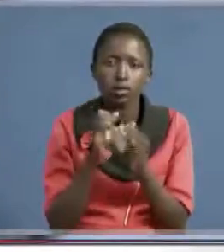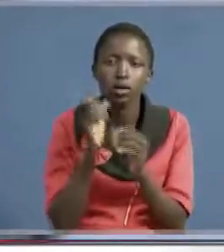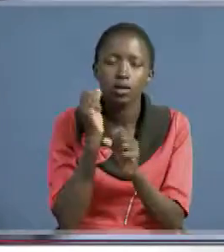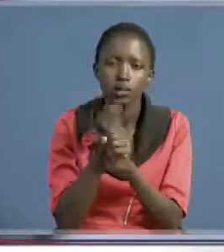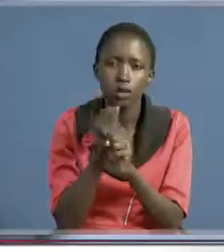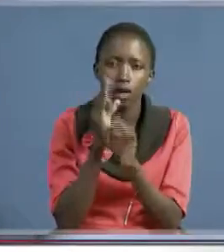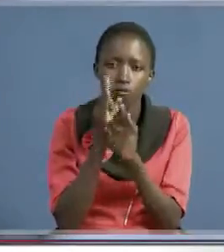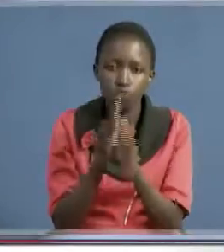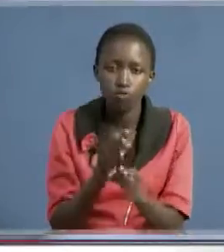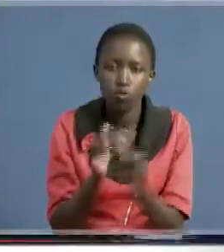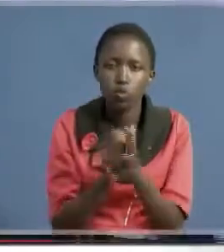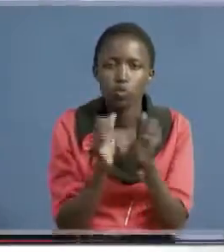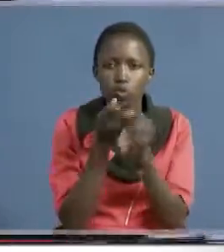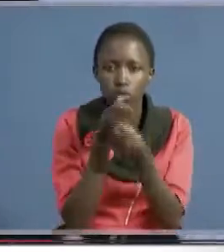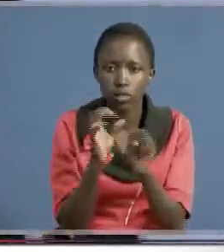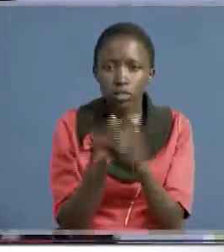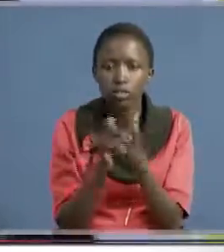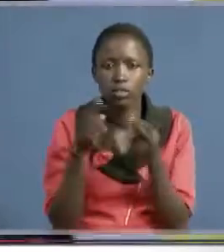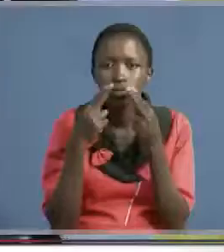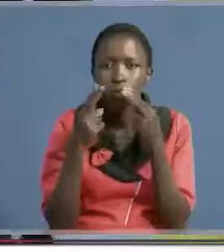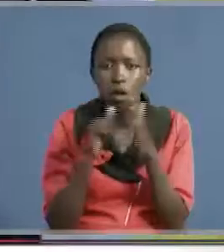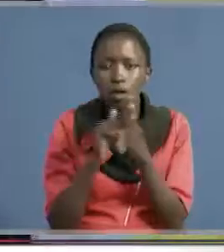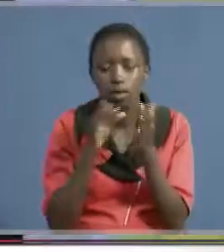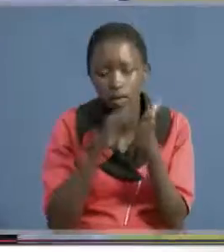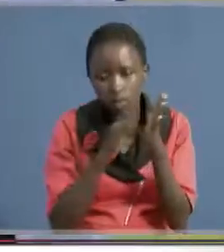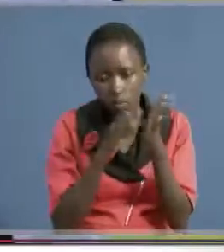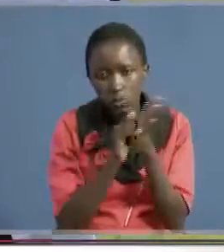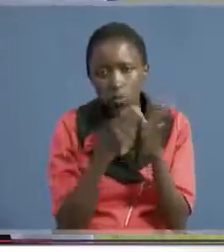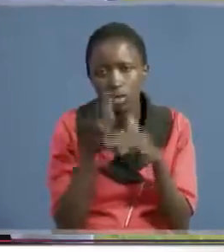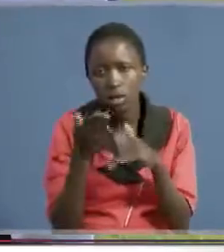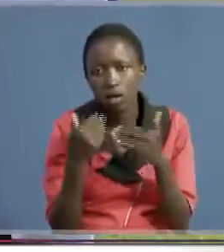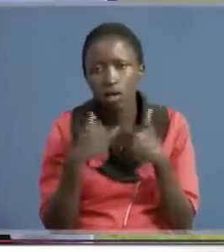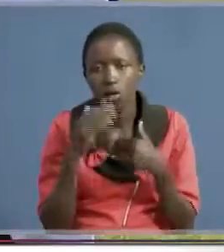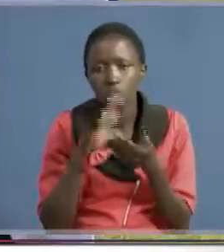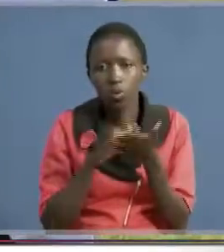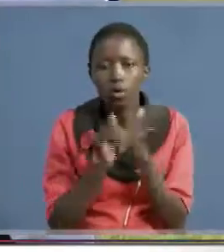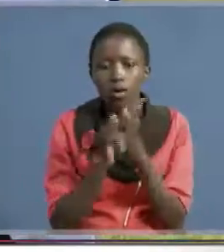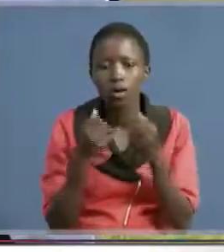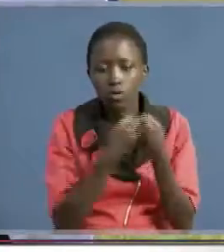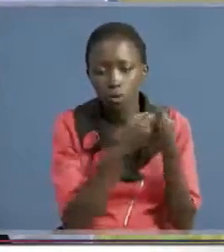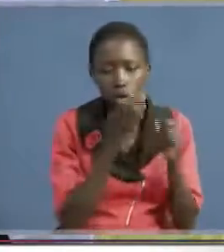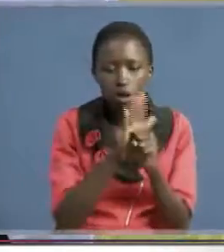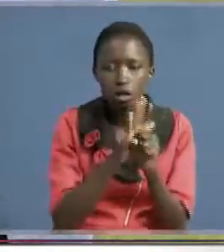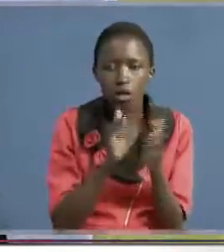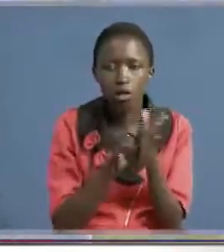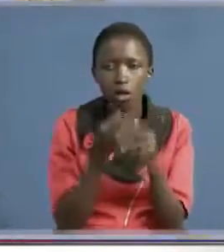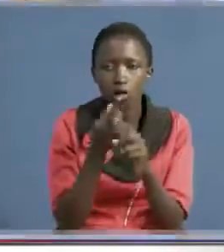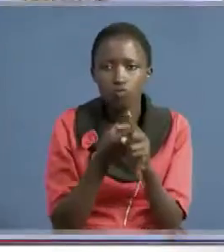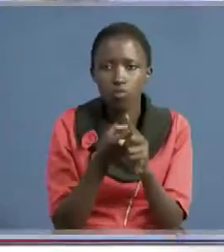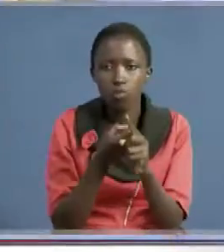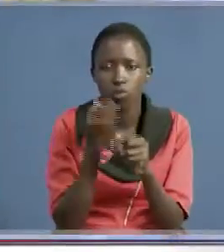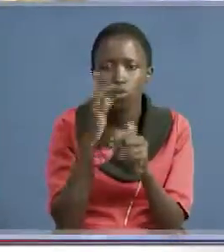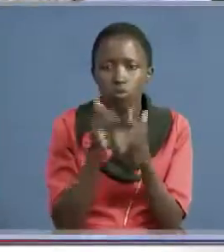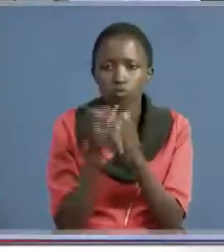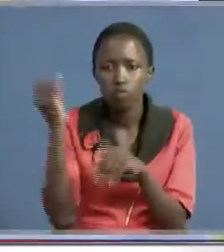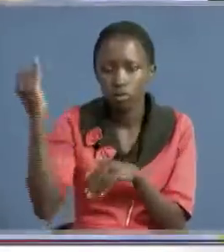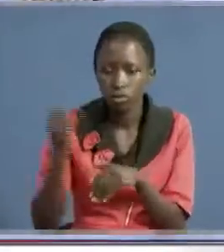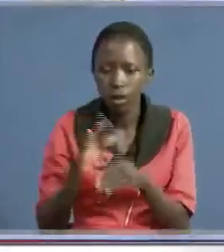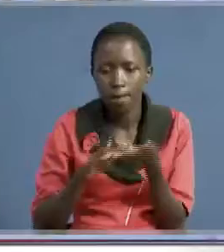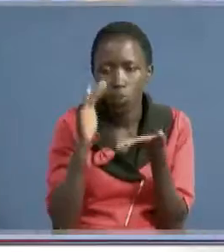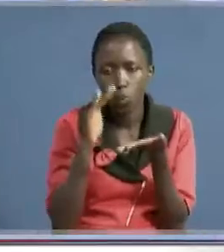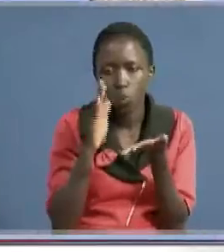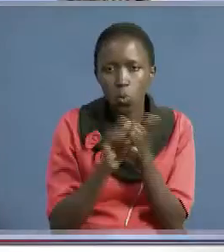formed to salvage the ailing sugar industry that has been facing a myriad of challenges ranging from excess importation of